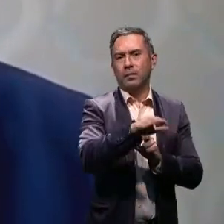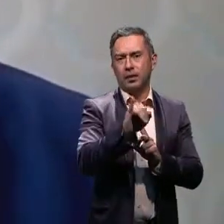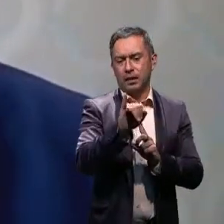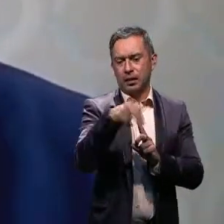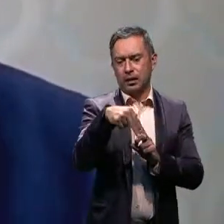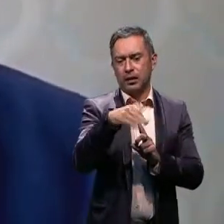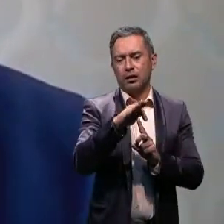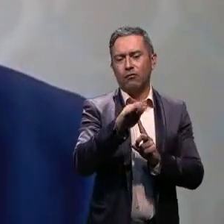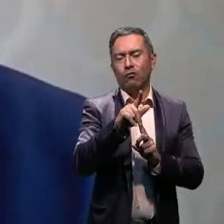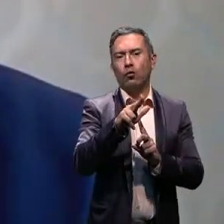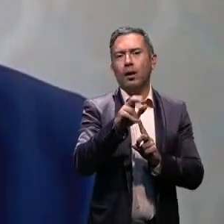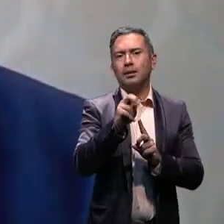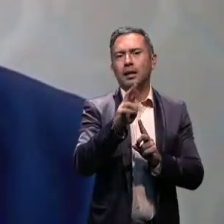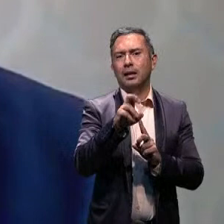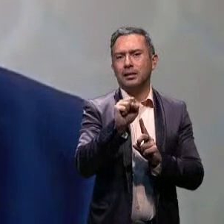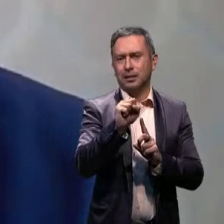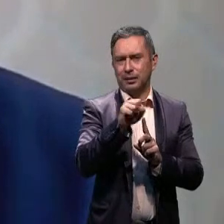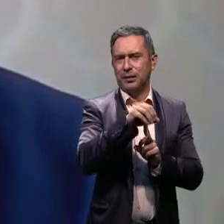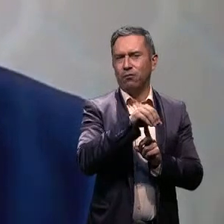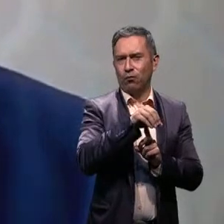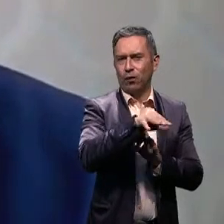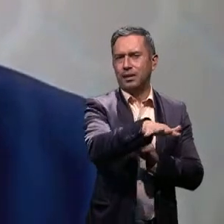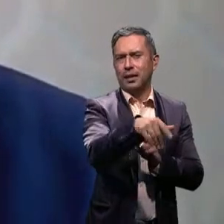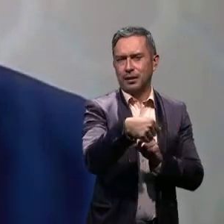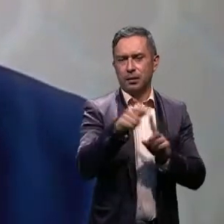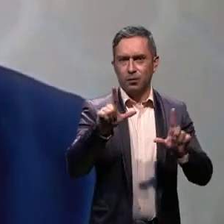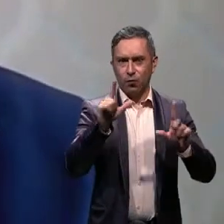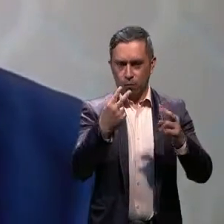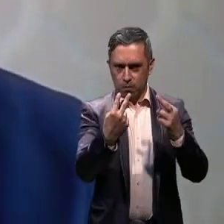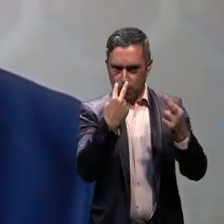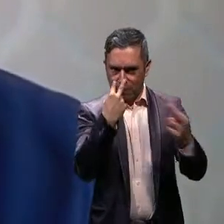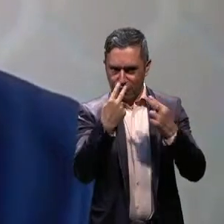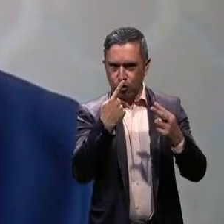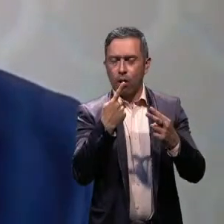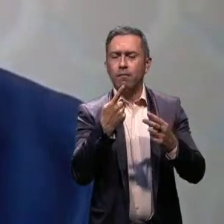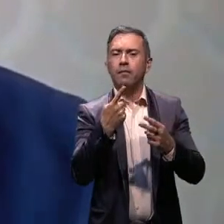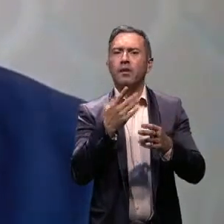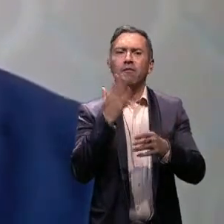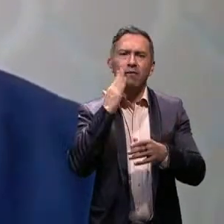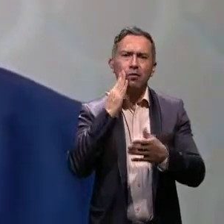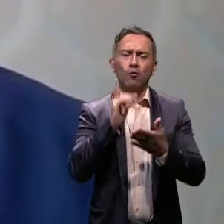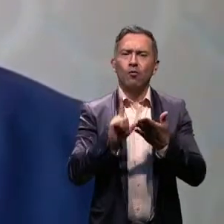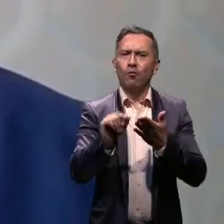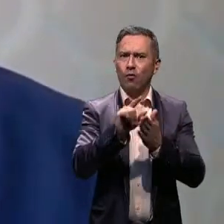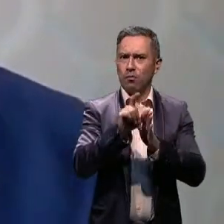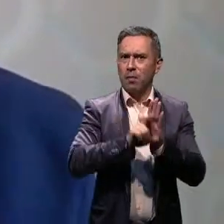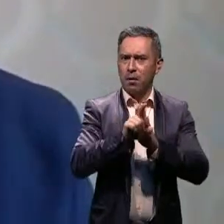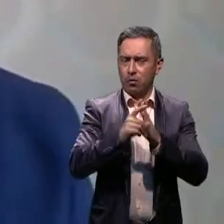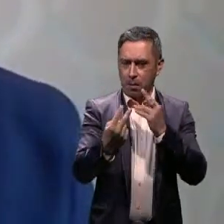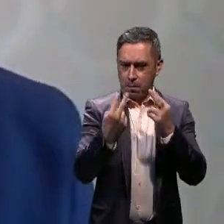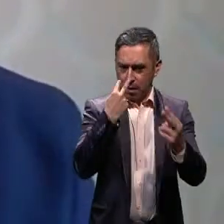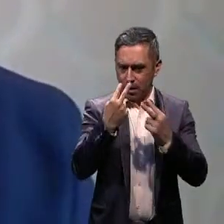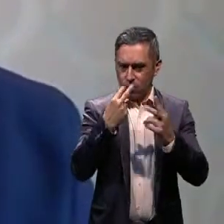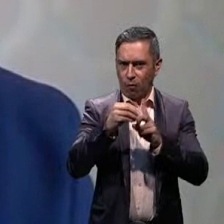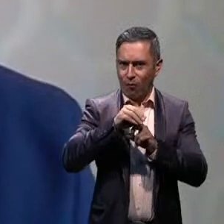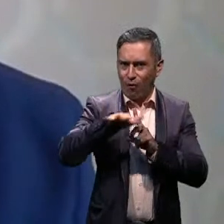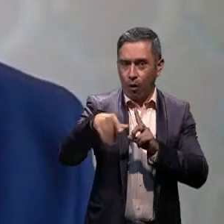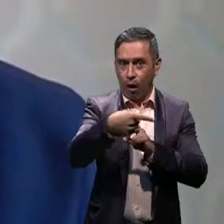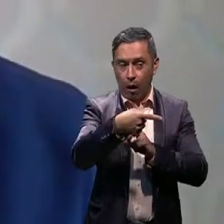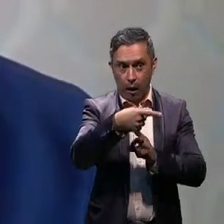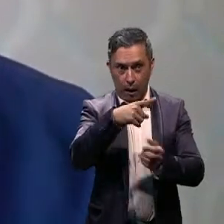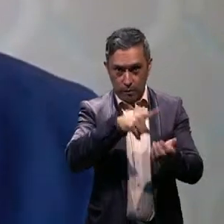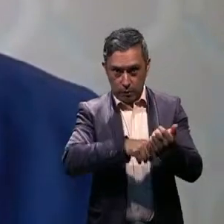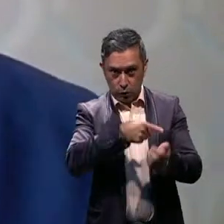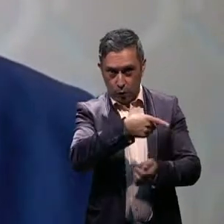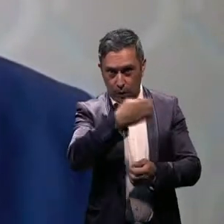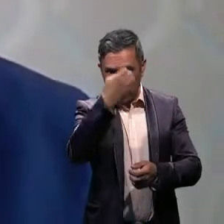also have an important role. They are influencers that are very active in the internet, and they do